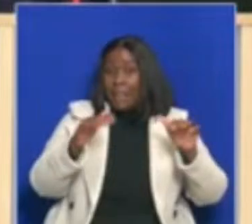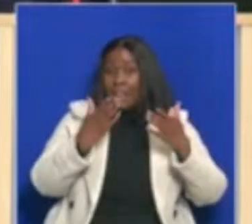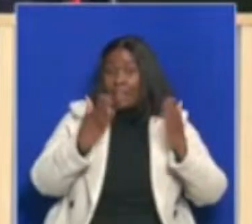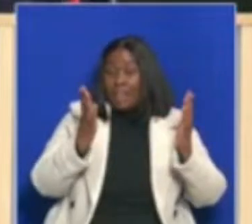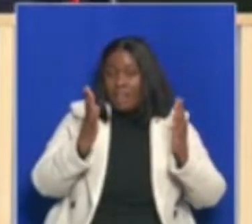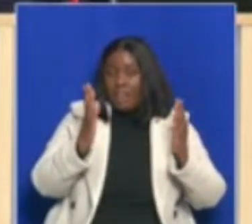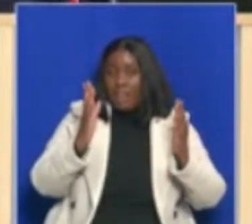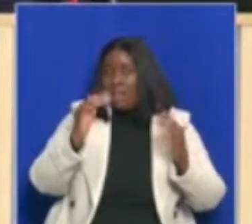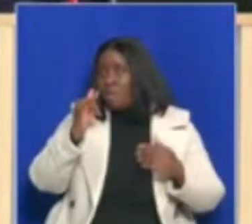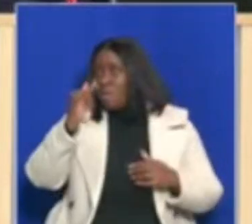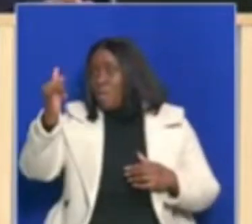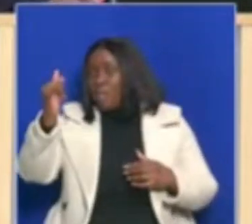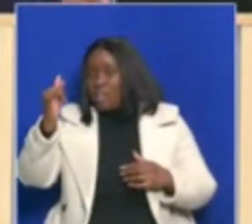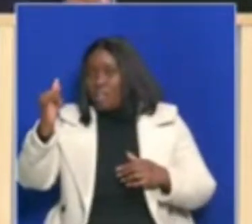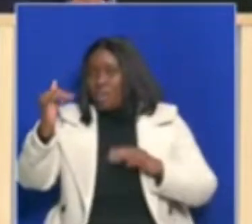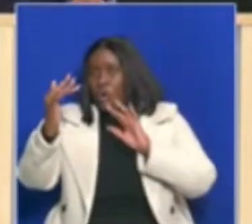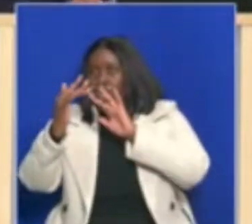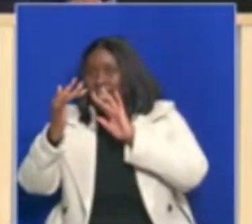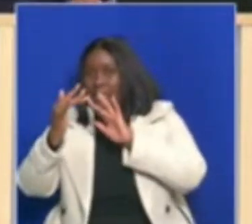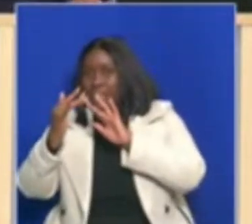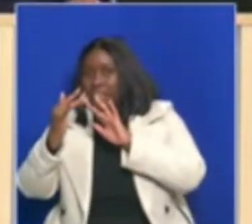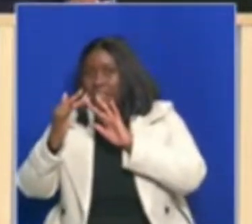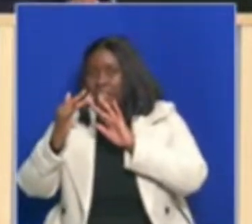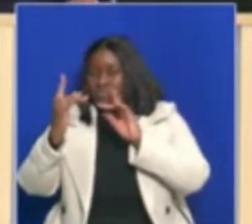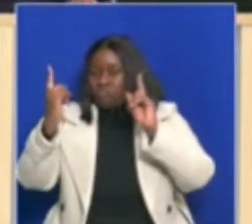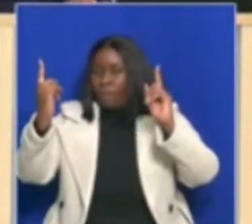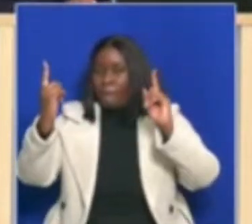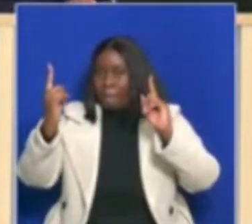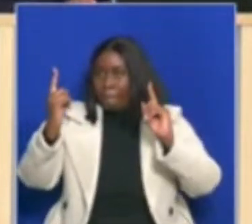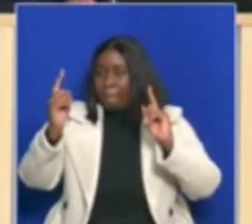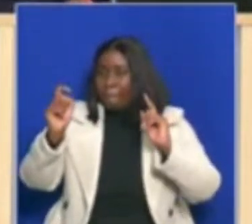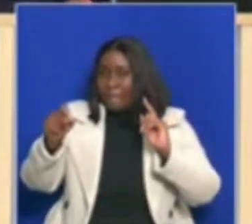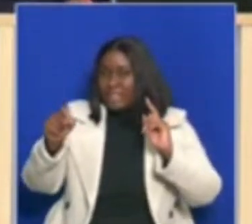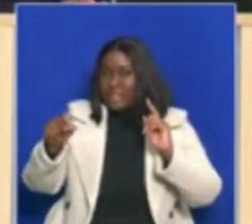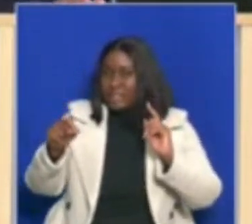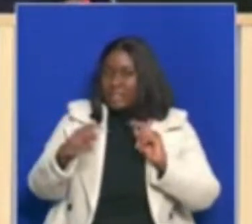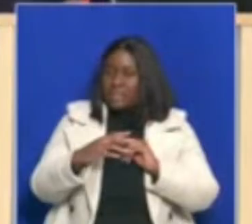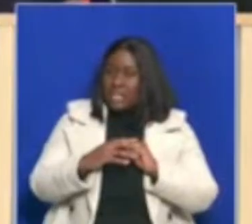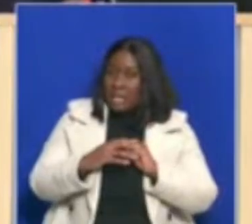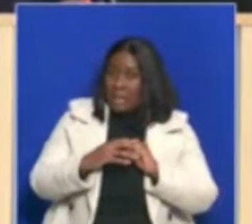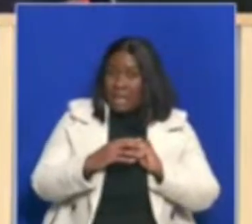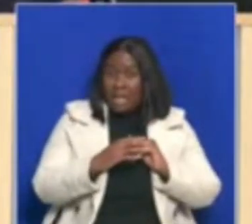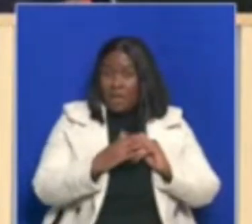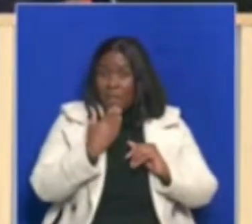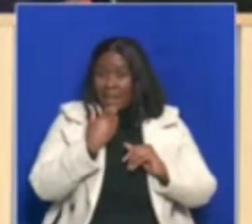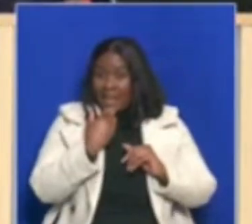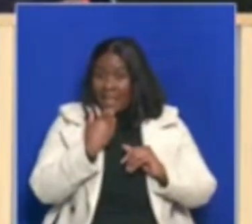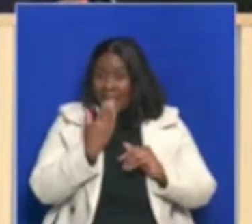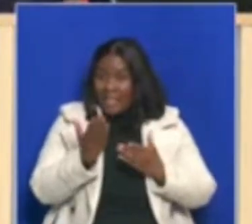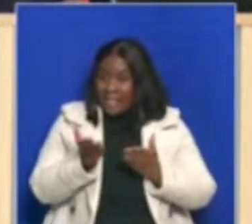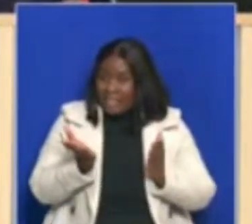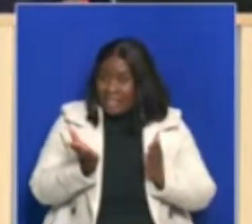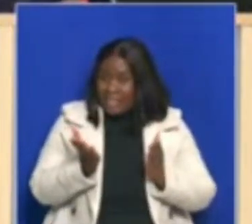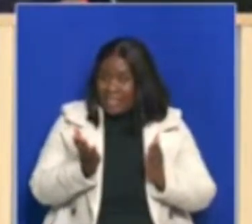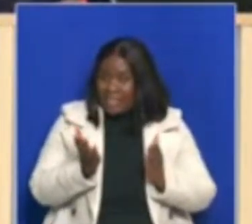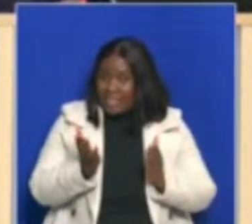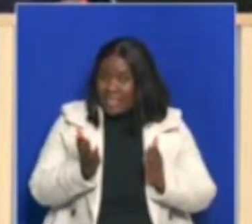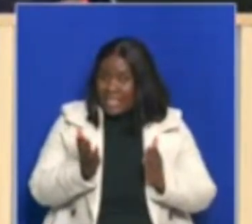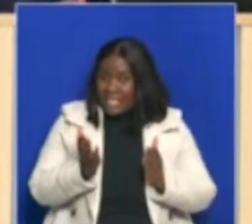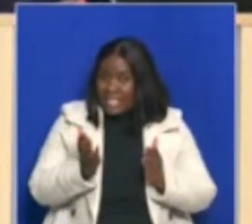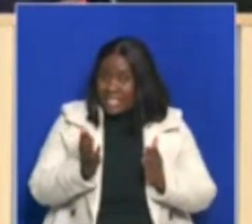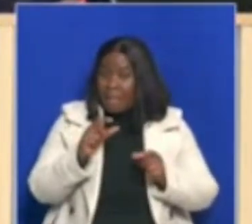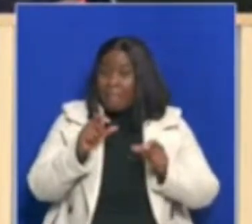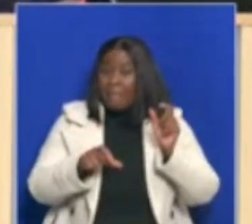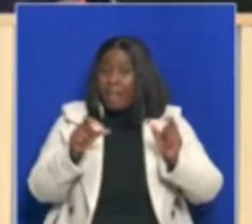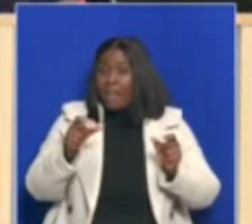are required and are obliged to make the call to IPID, is it the people at the scene who caused